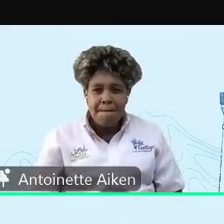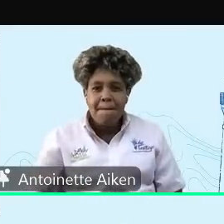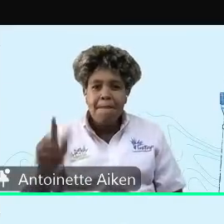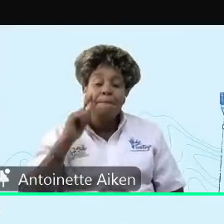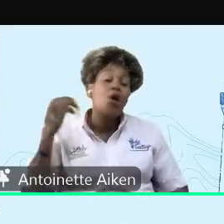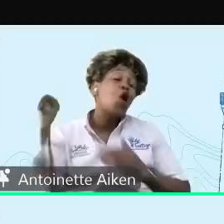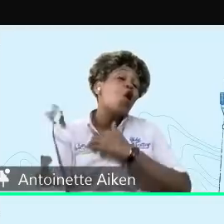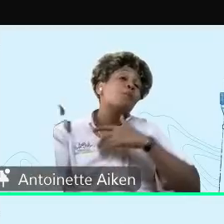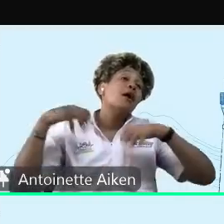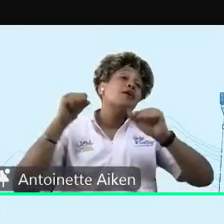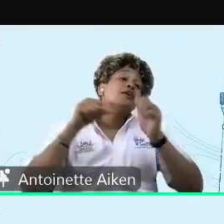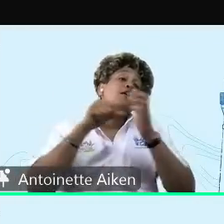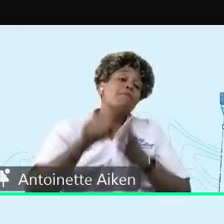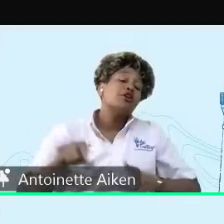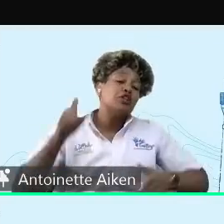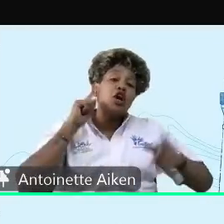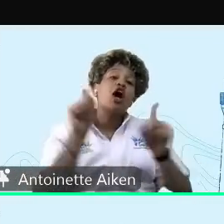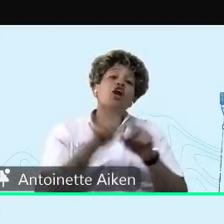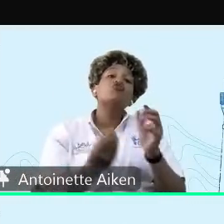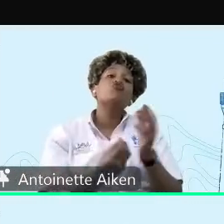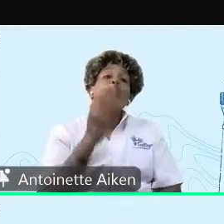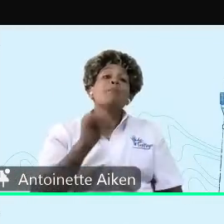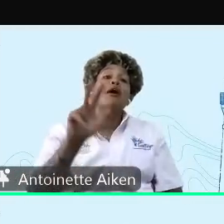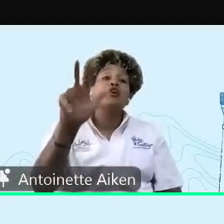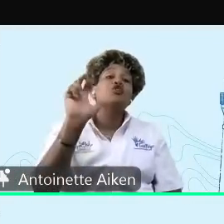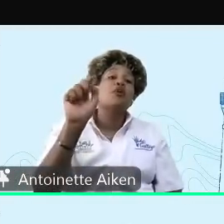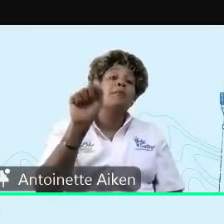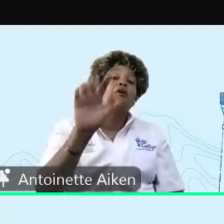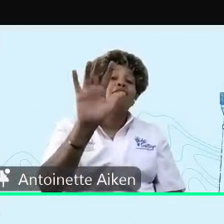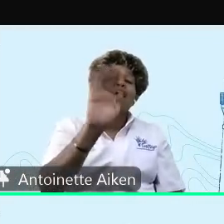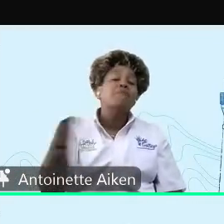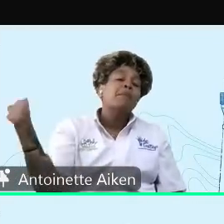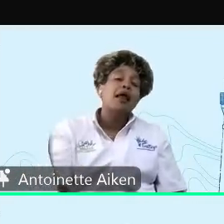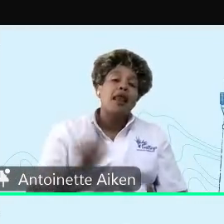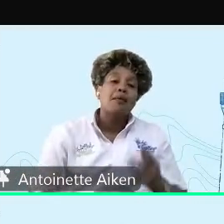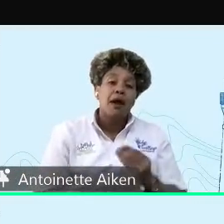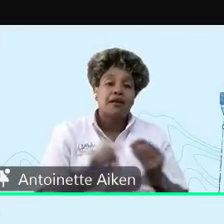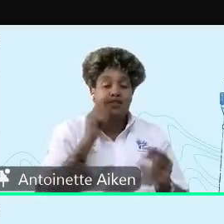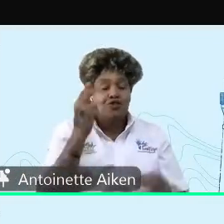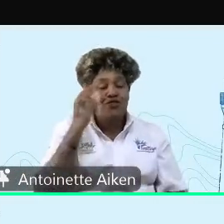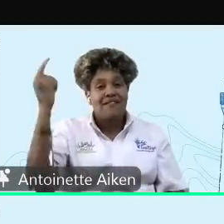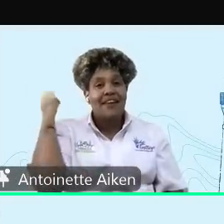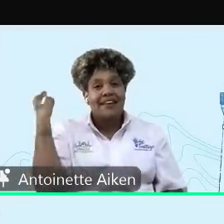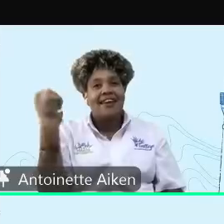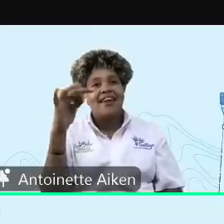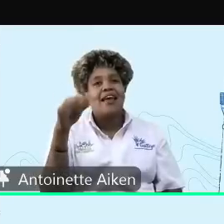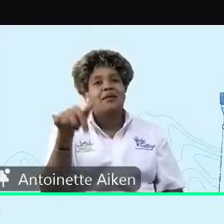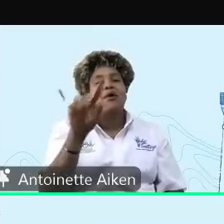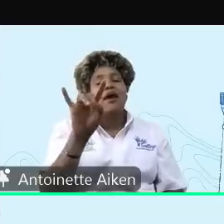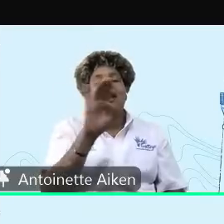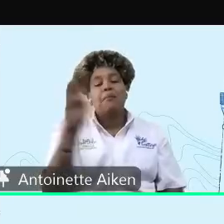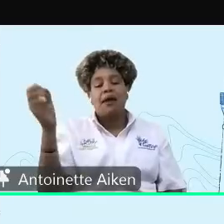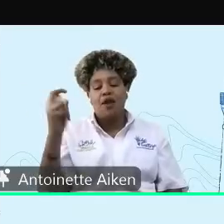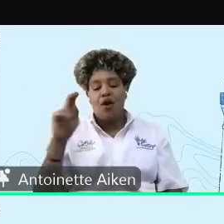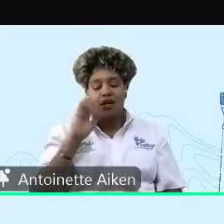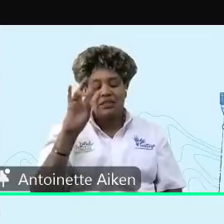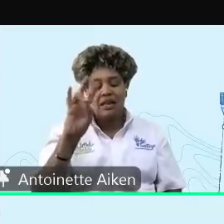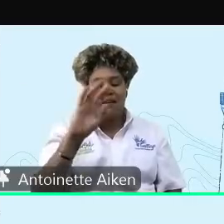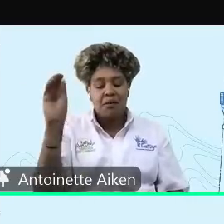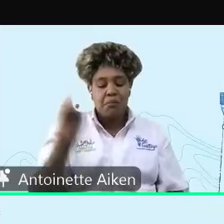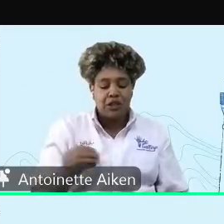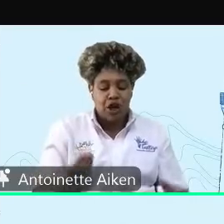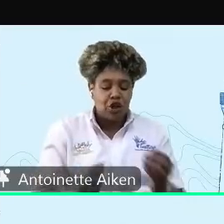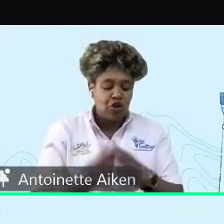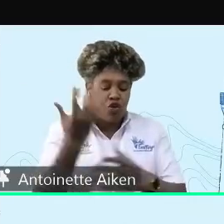Obligations on the repurchase agreements grew by 300.5 billion, reflecting a 19.8 billion or 7%